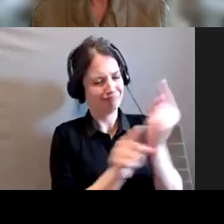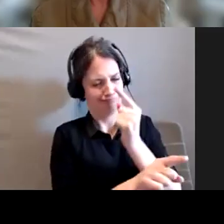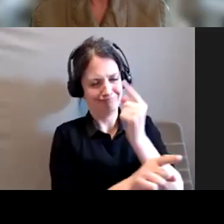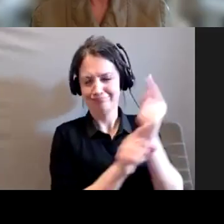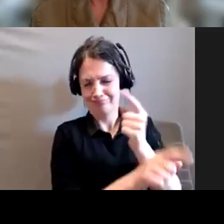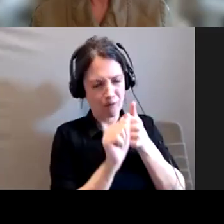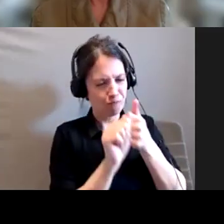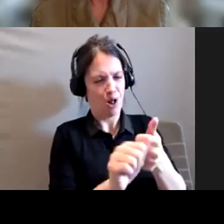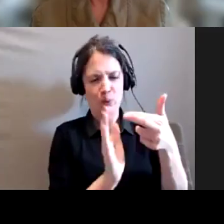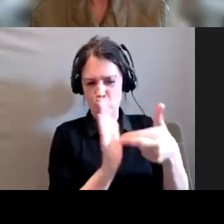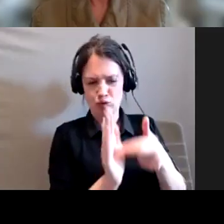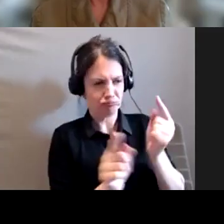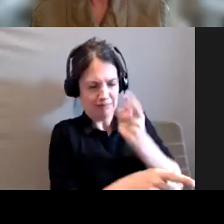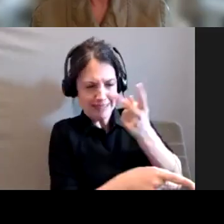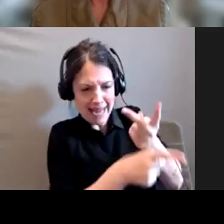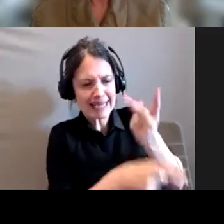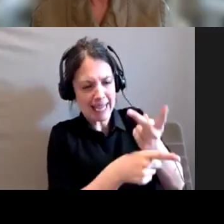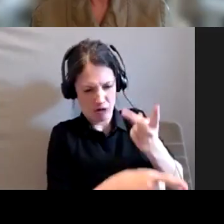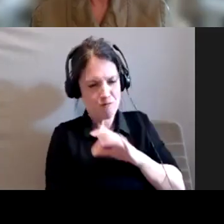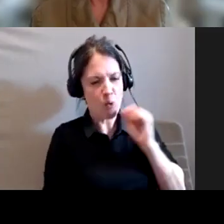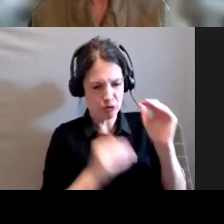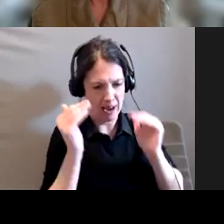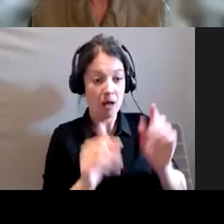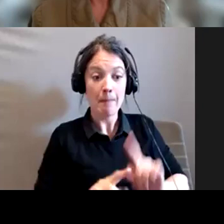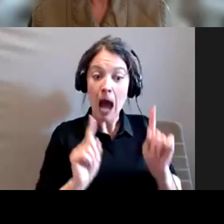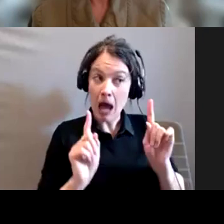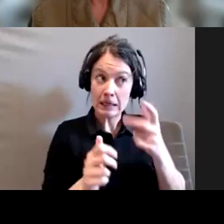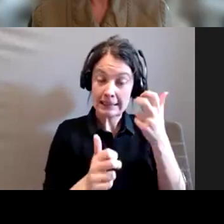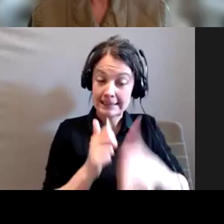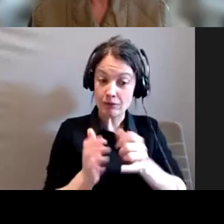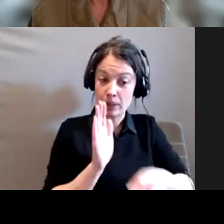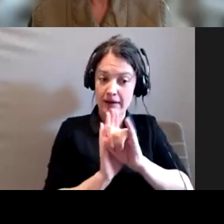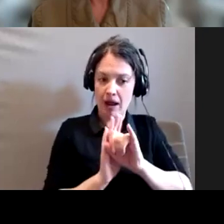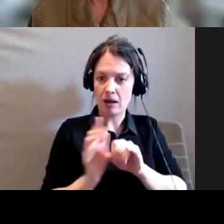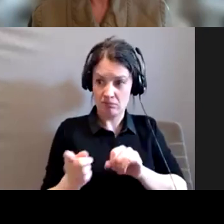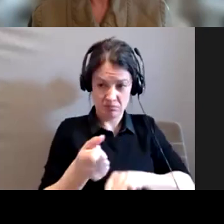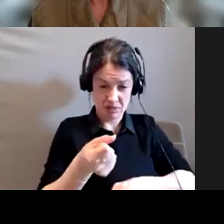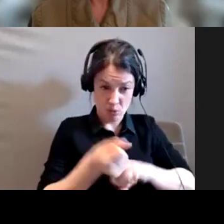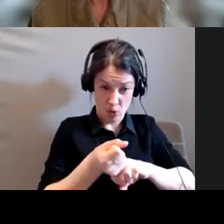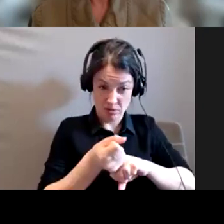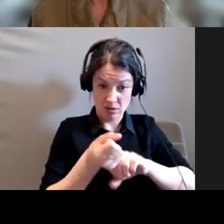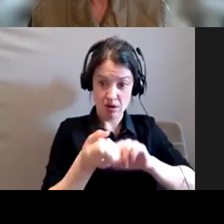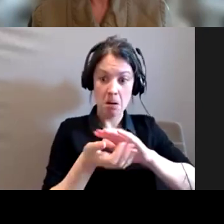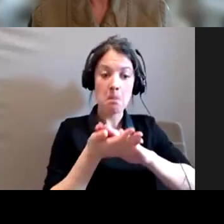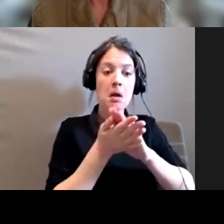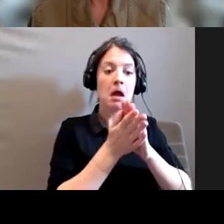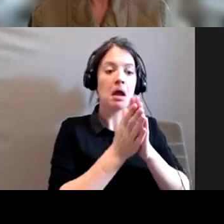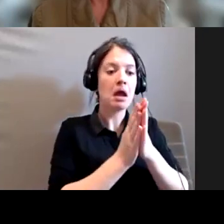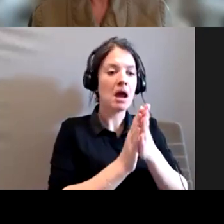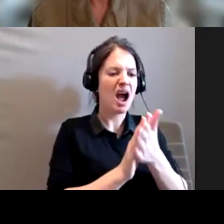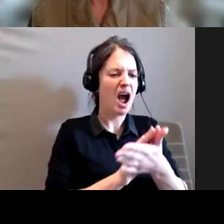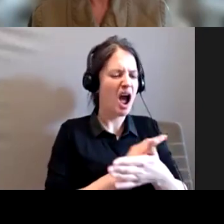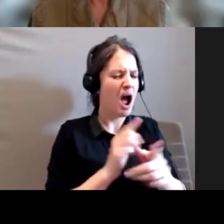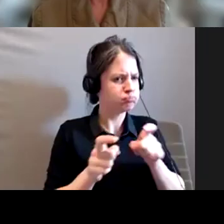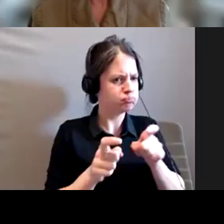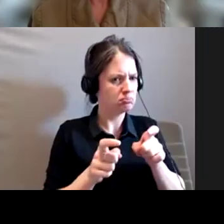the older adult. The difficulty is identifying when that support shifts into control, and the older